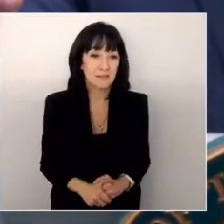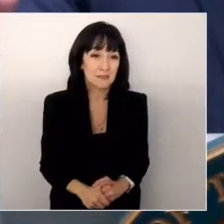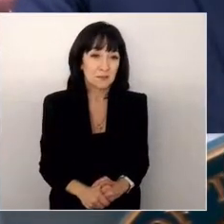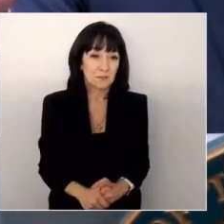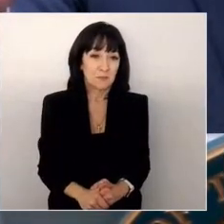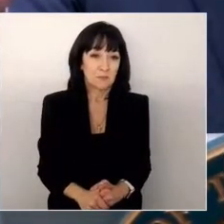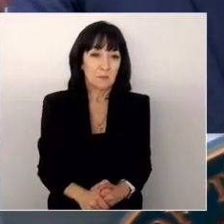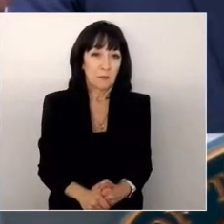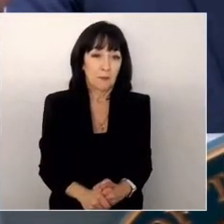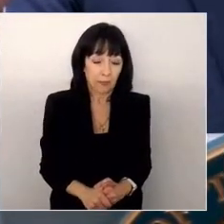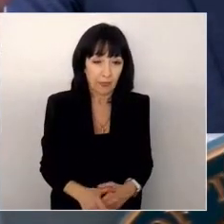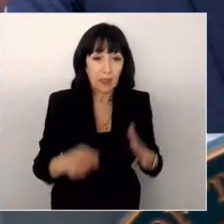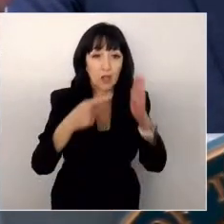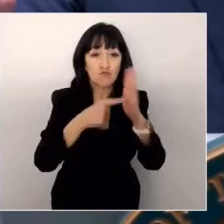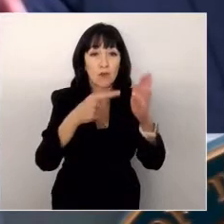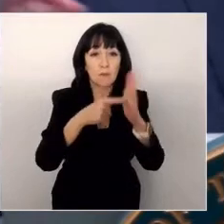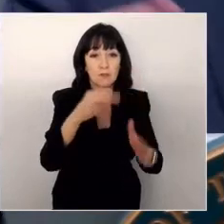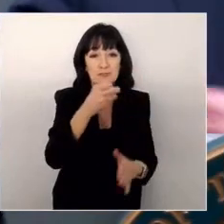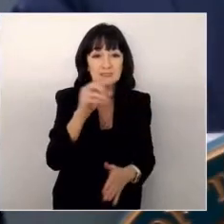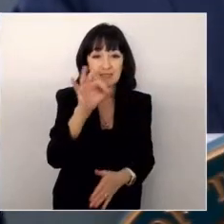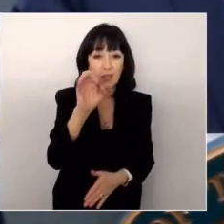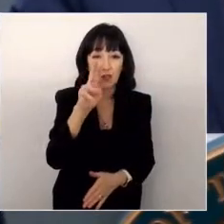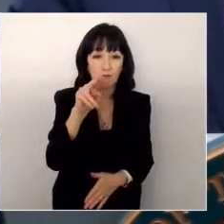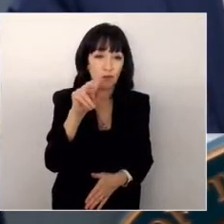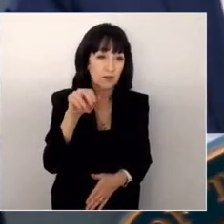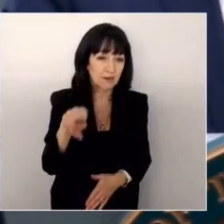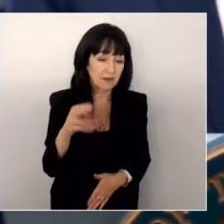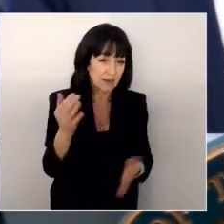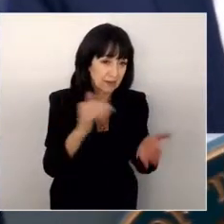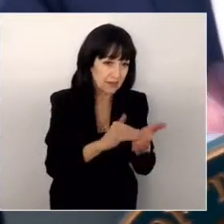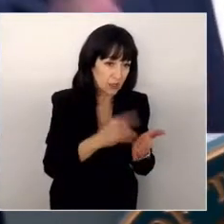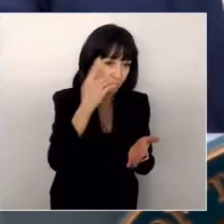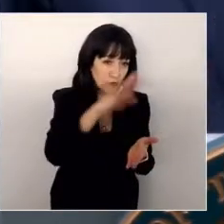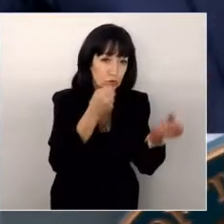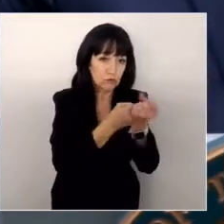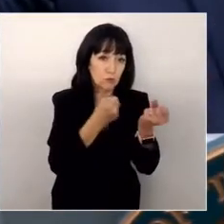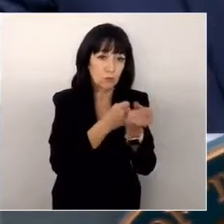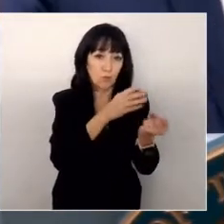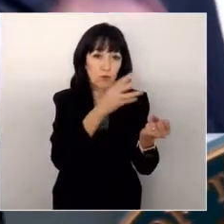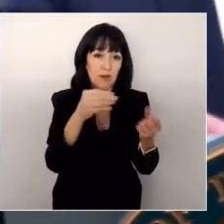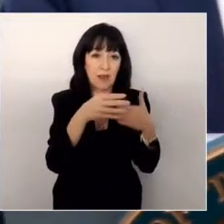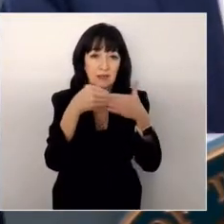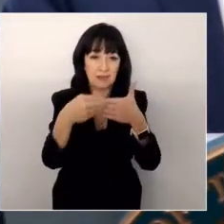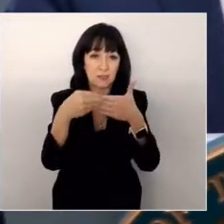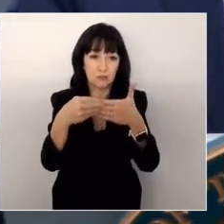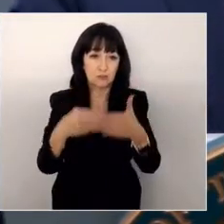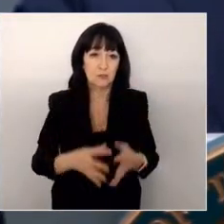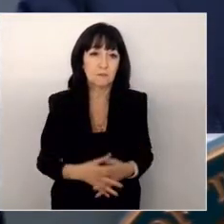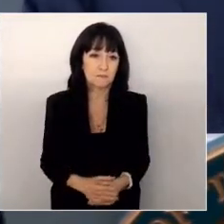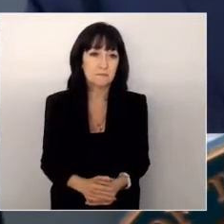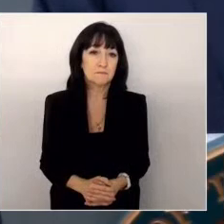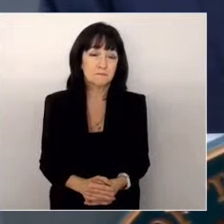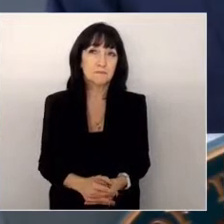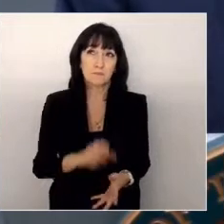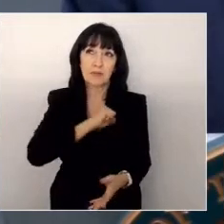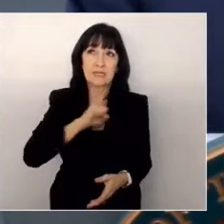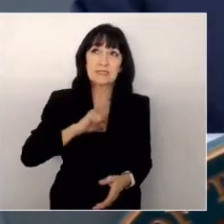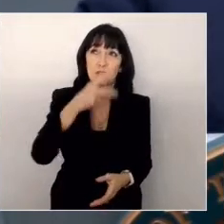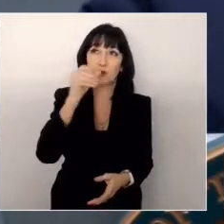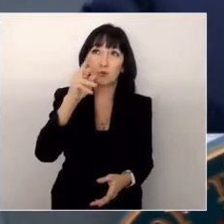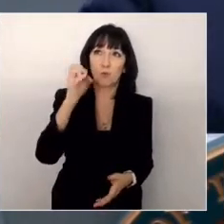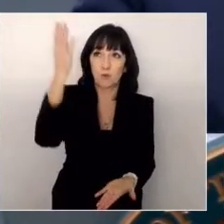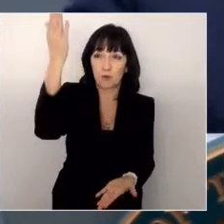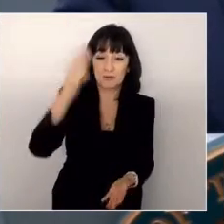and Representative Heffernan again for your support and leadership. Thank you, Senator Poore.